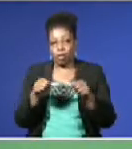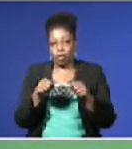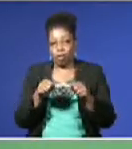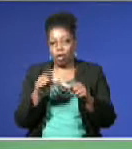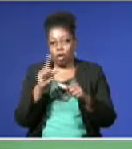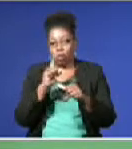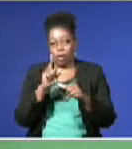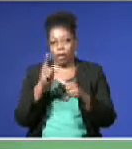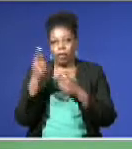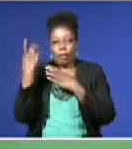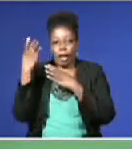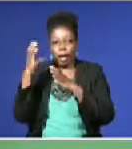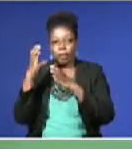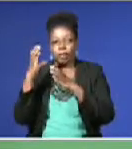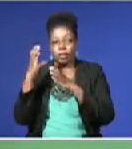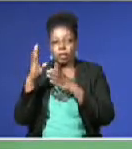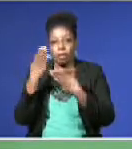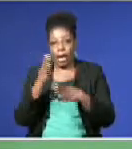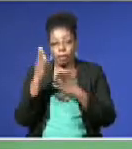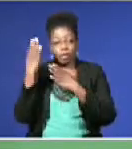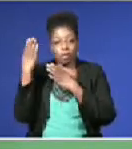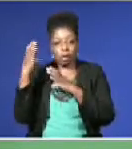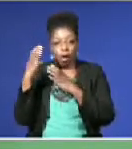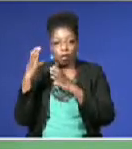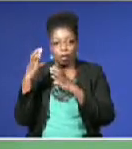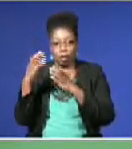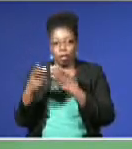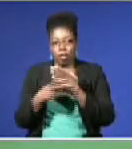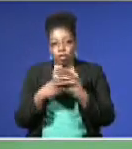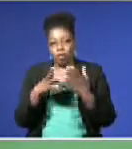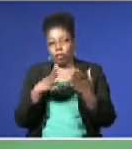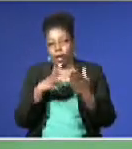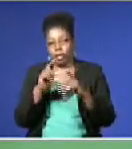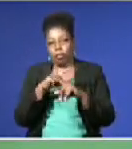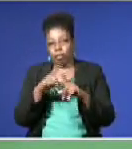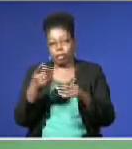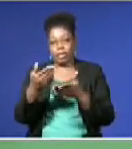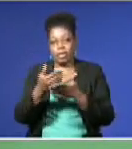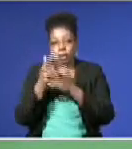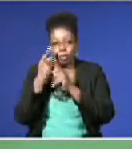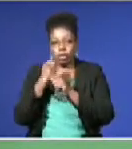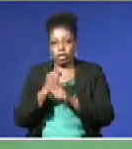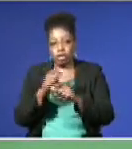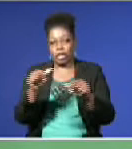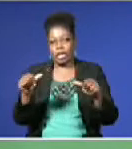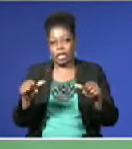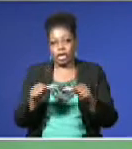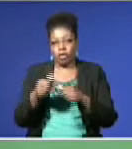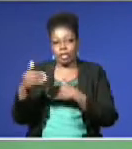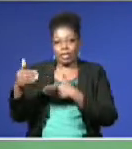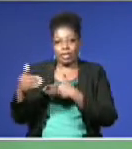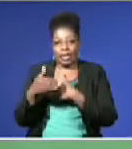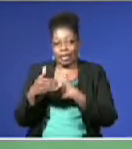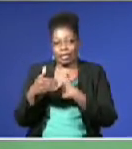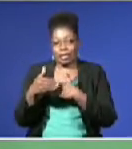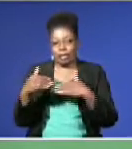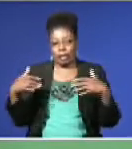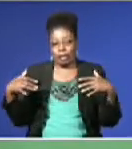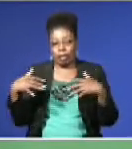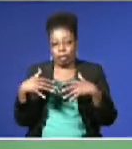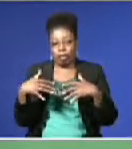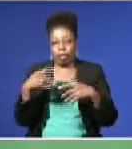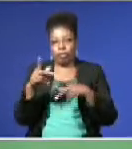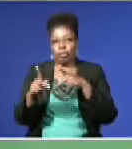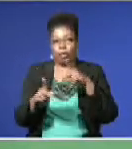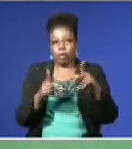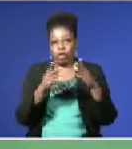plentiful and are not at risk. However, there are some traditional areas near densely populated